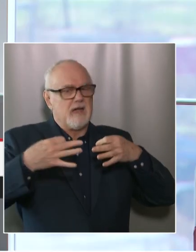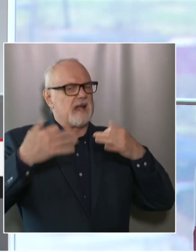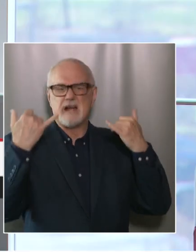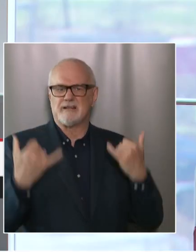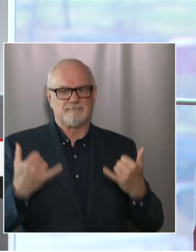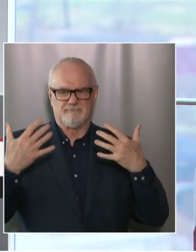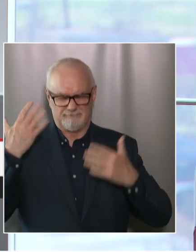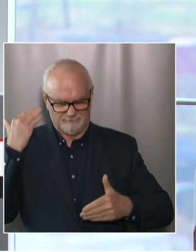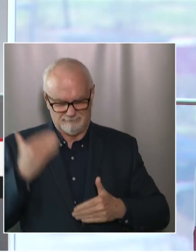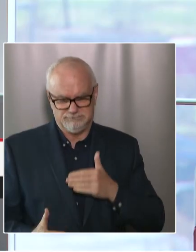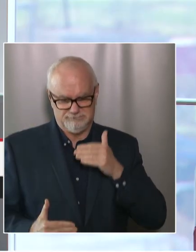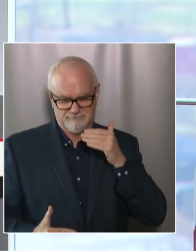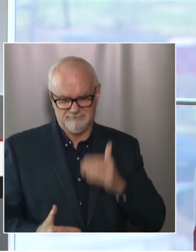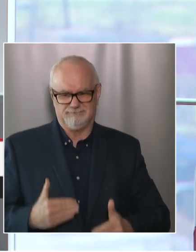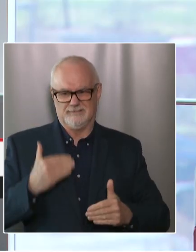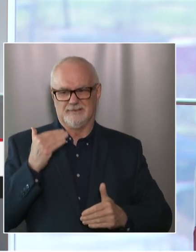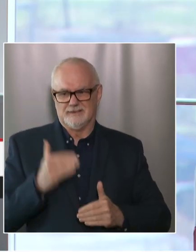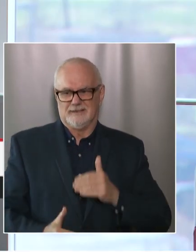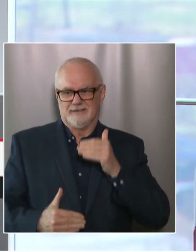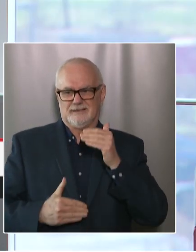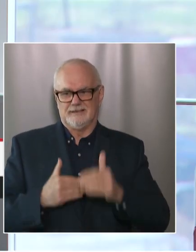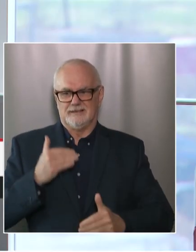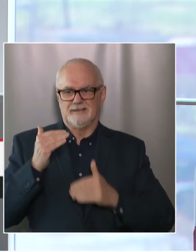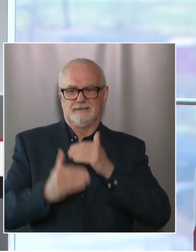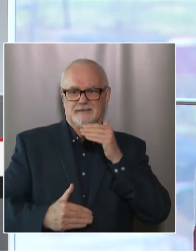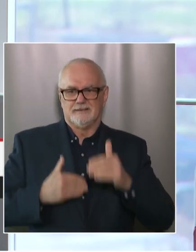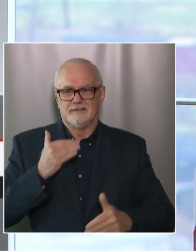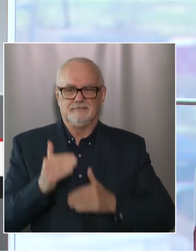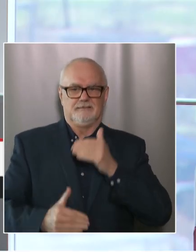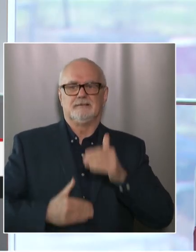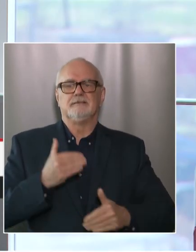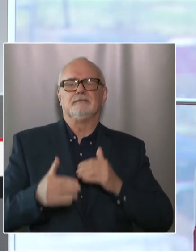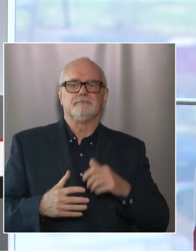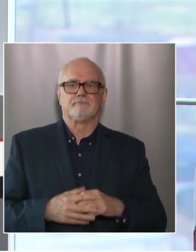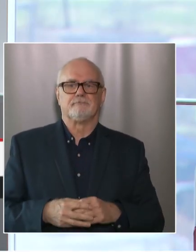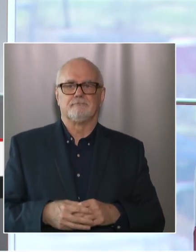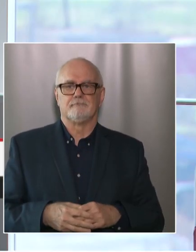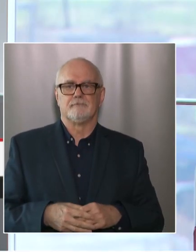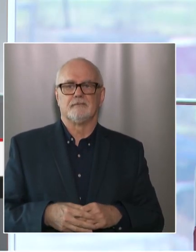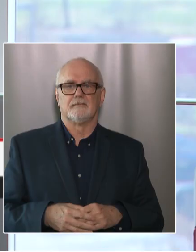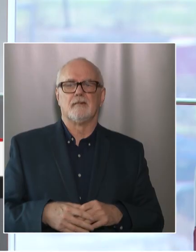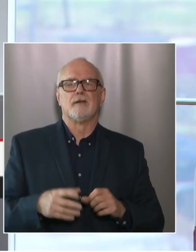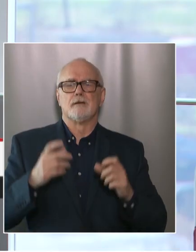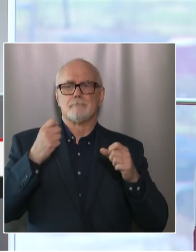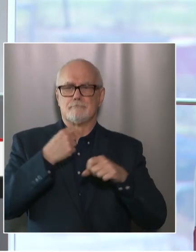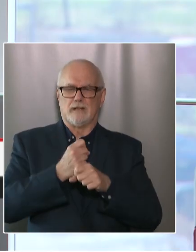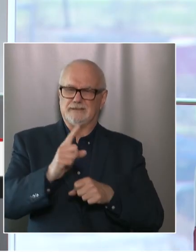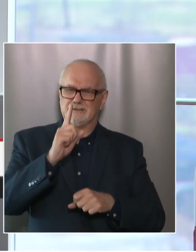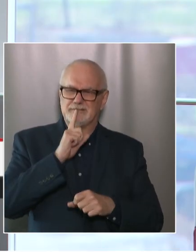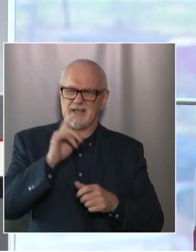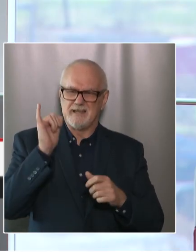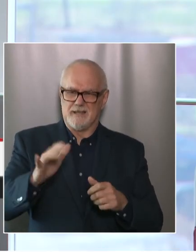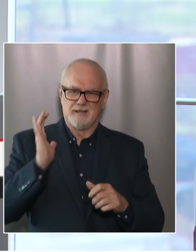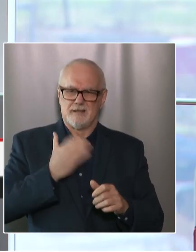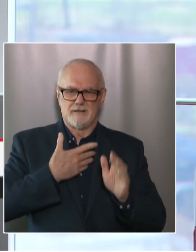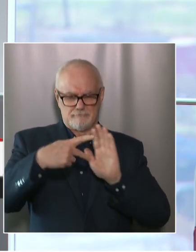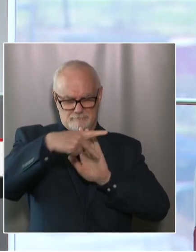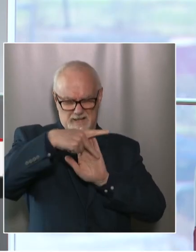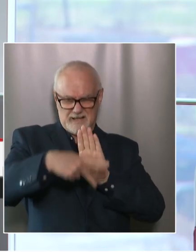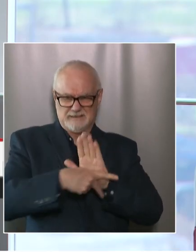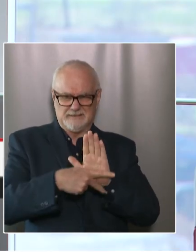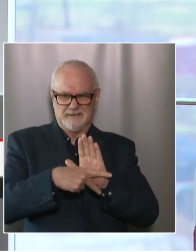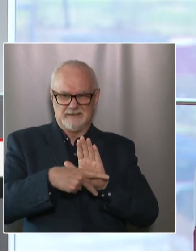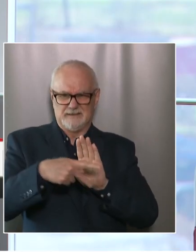completion. So we're going to complete those projects that we started. We're making sure that policy and the regulatory environment in